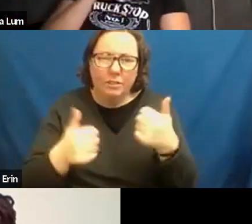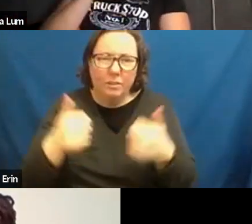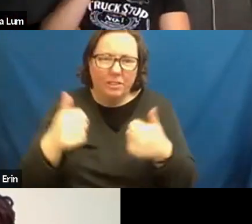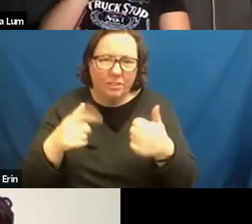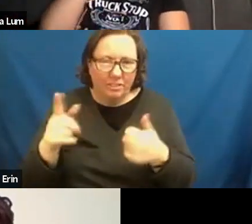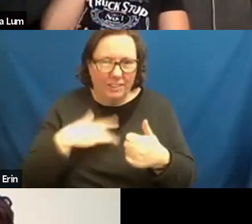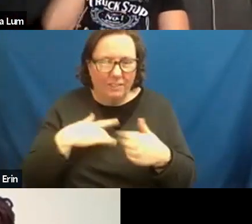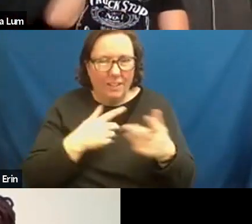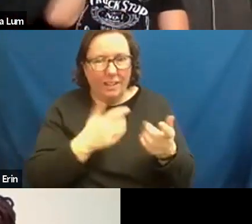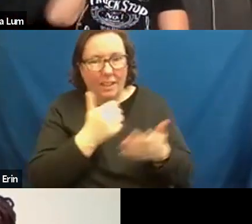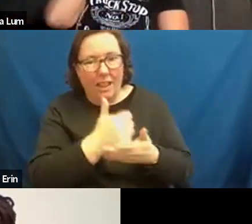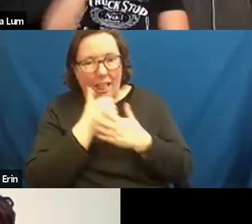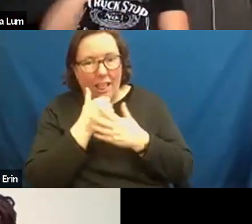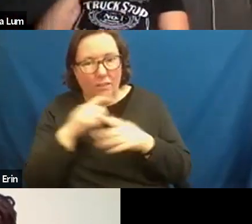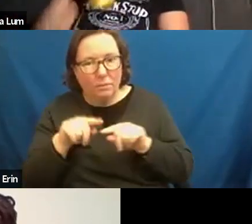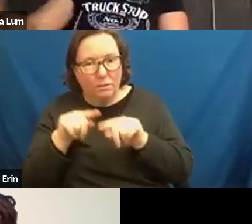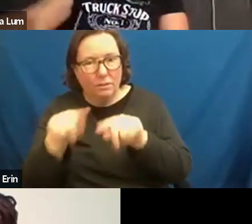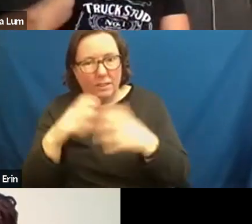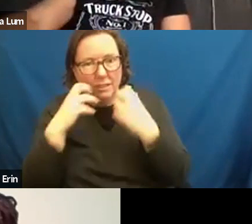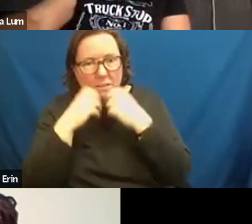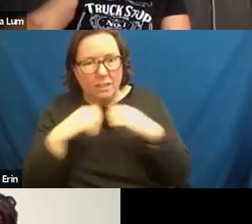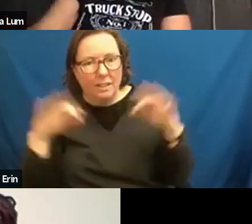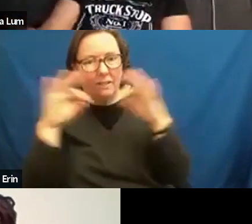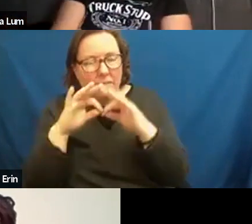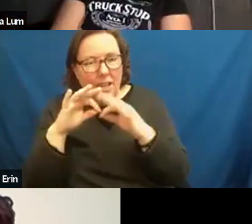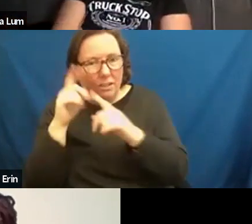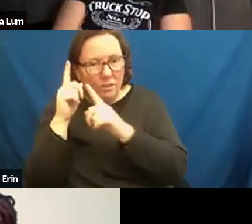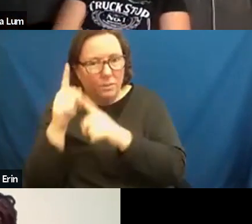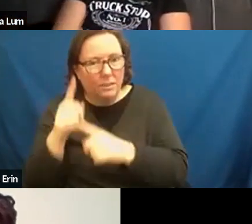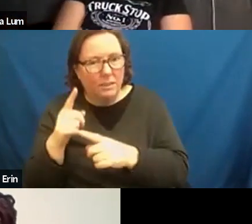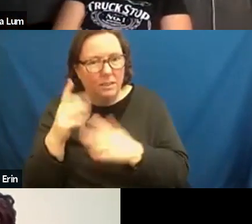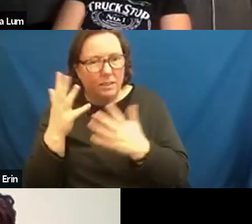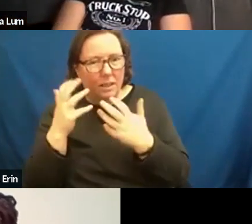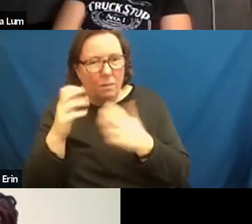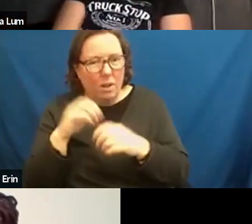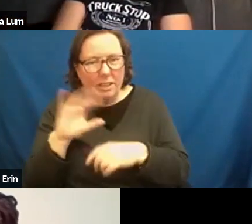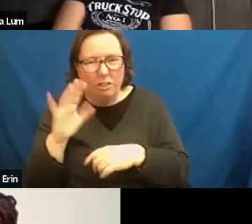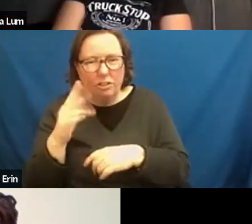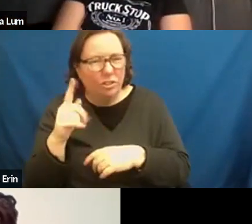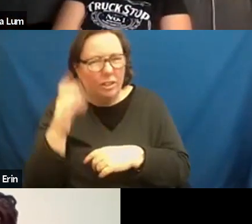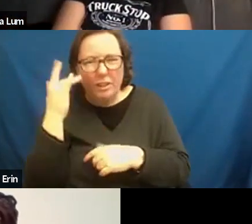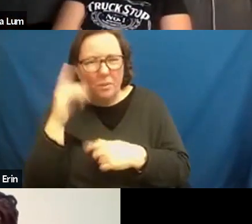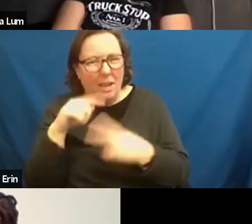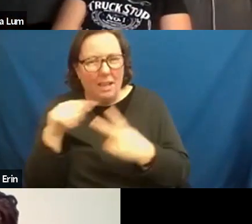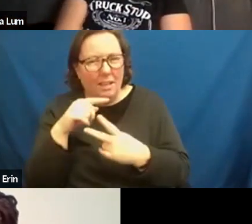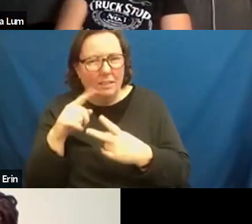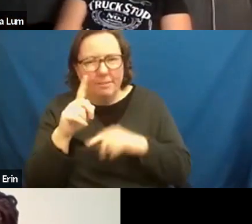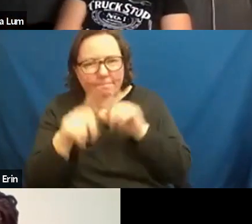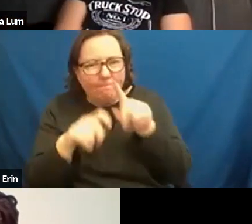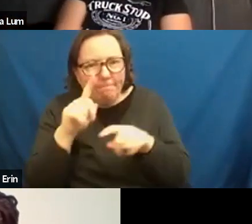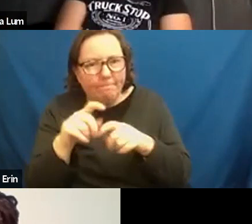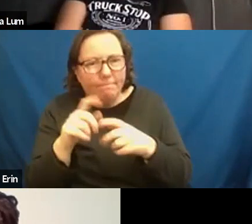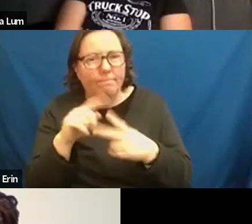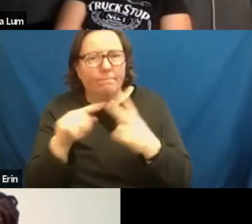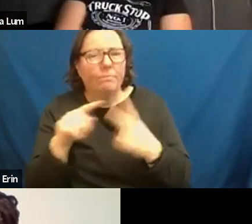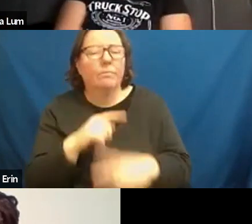closely aligns to the values that Charlotte was seeking to achieve? Just if you could elaborate on it a little more so we could understand